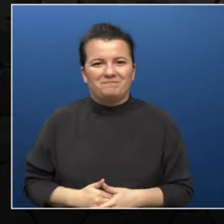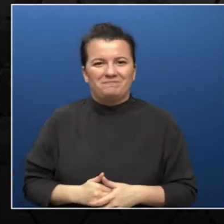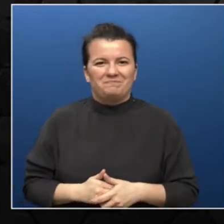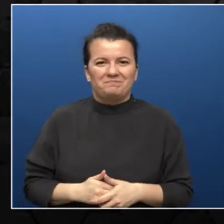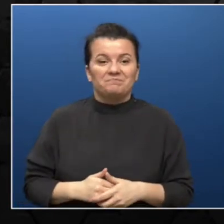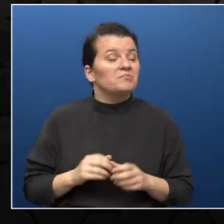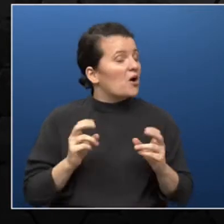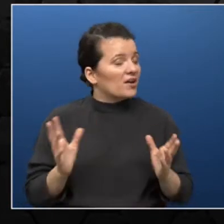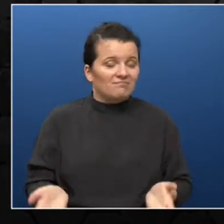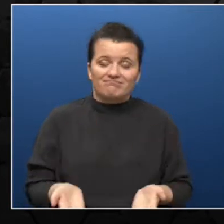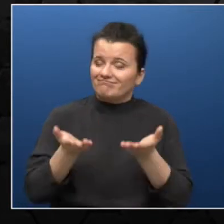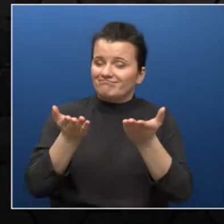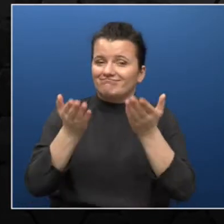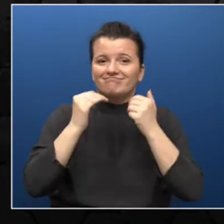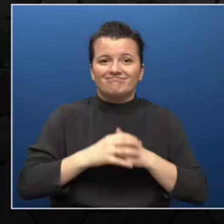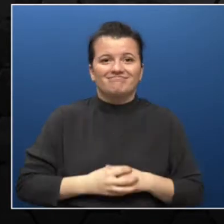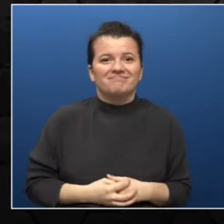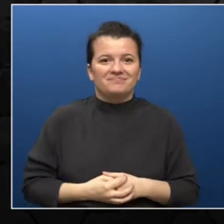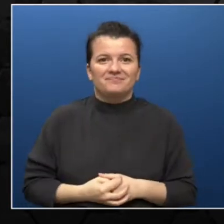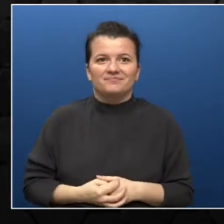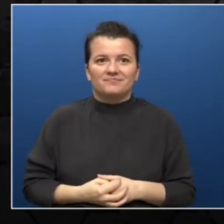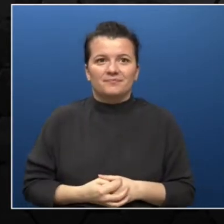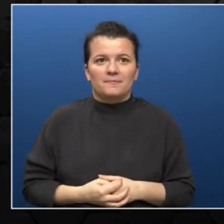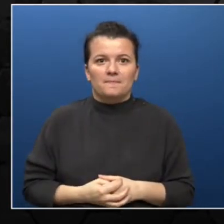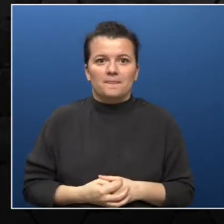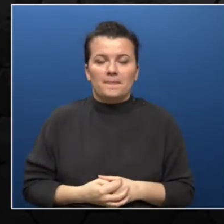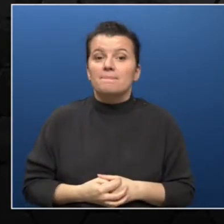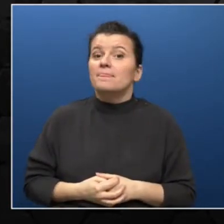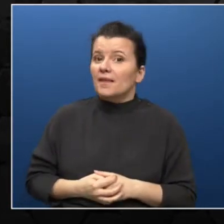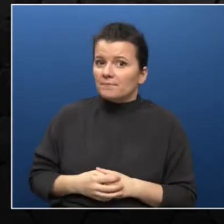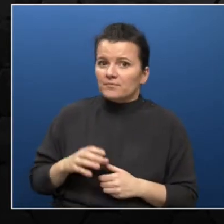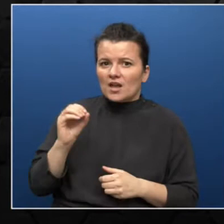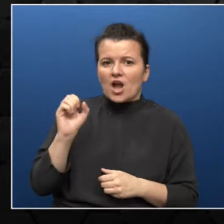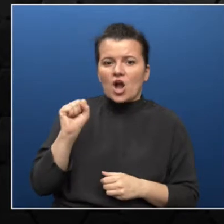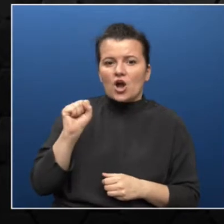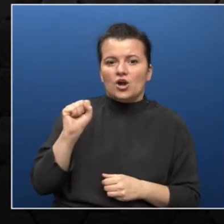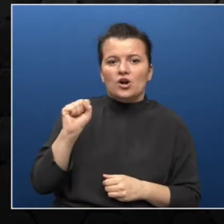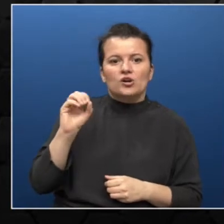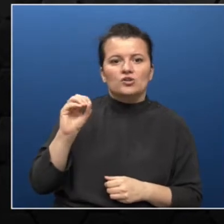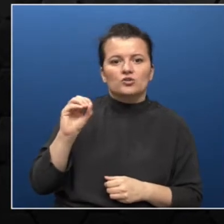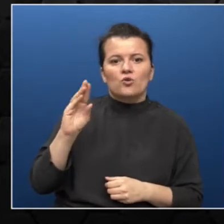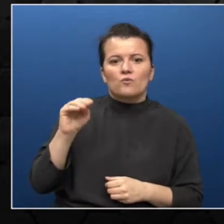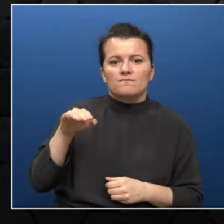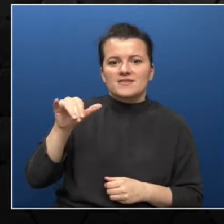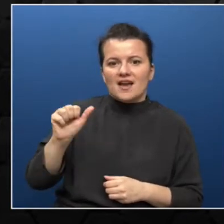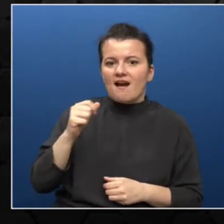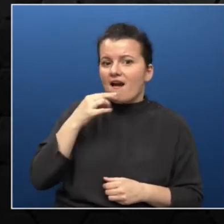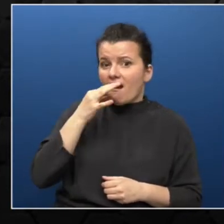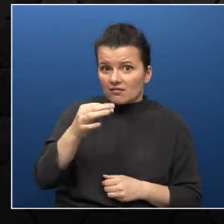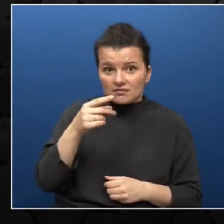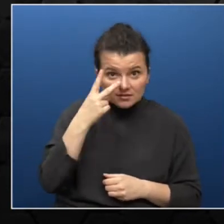luck. Can you see my screen? Yep.